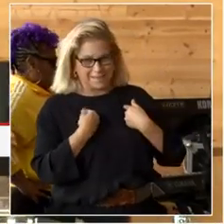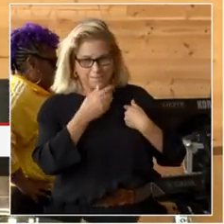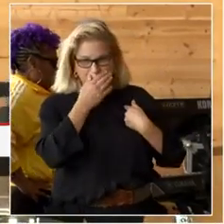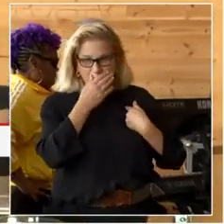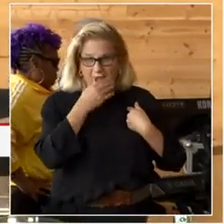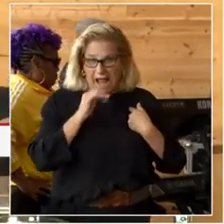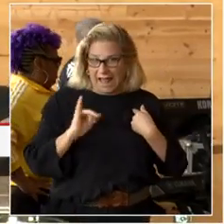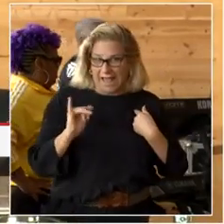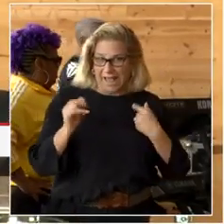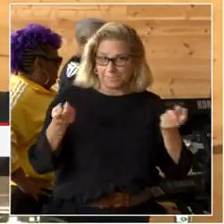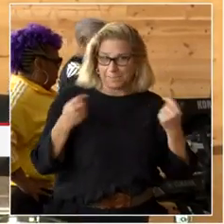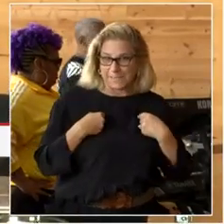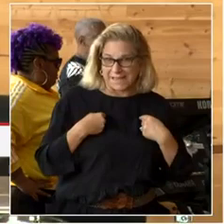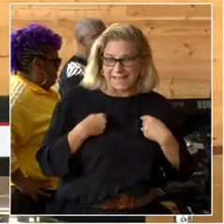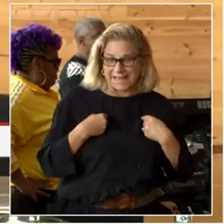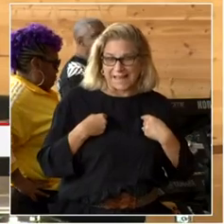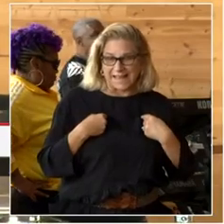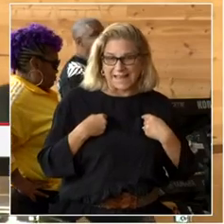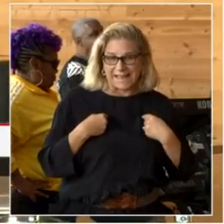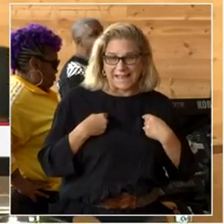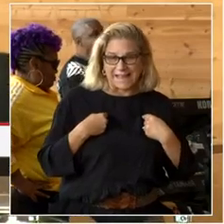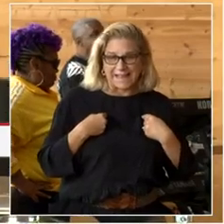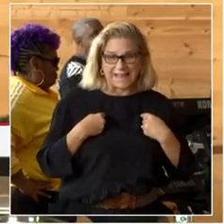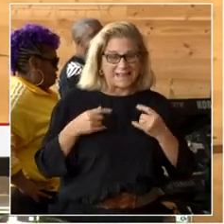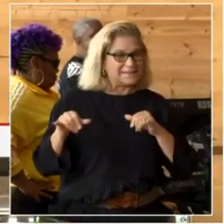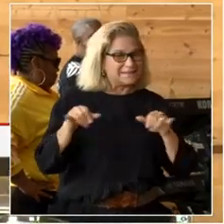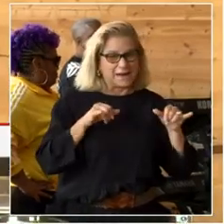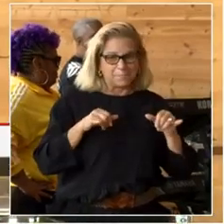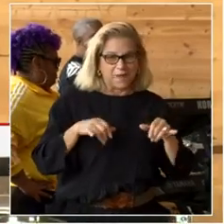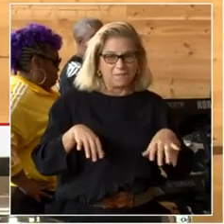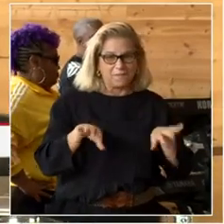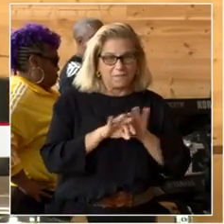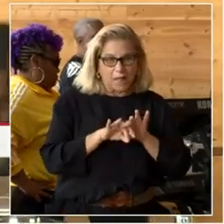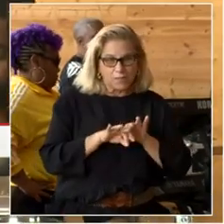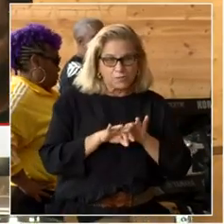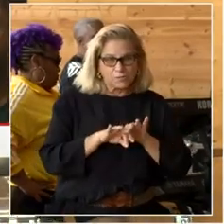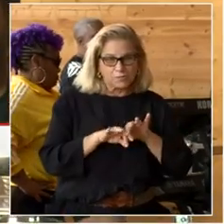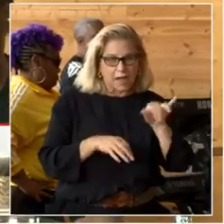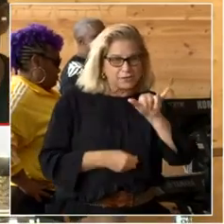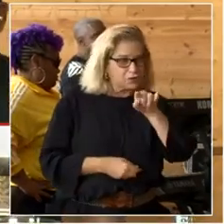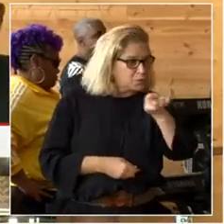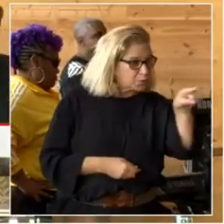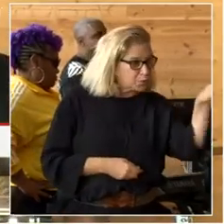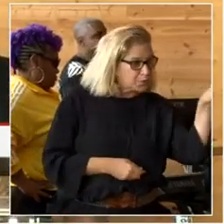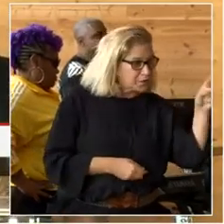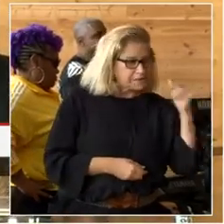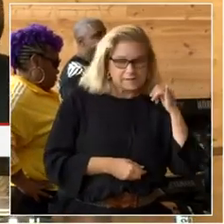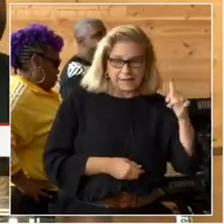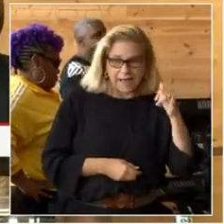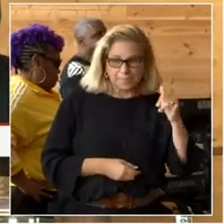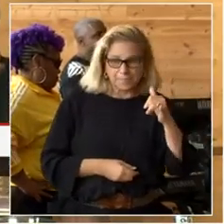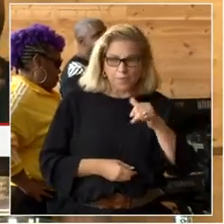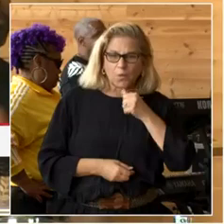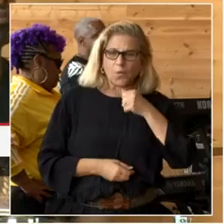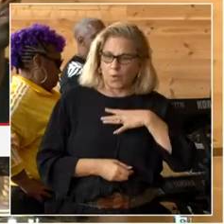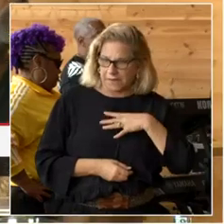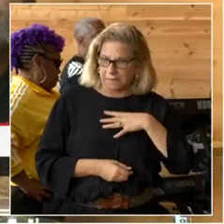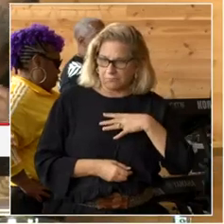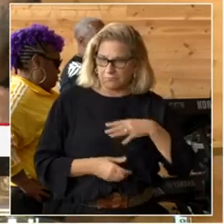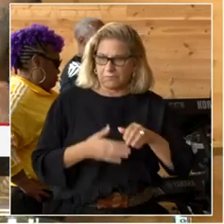you, but also has the same values you do. Let's be real. Women leaders do things differently,